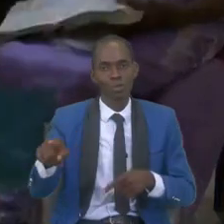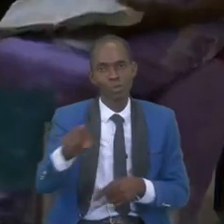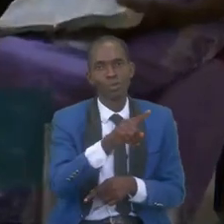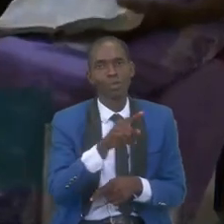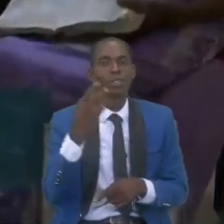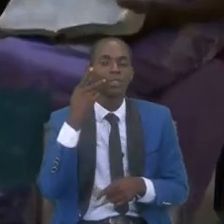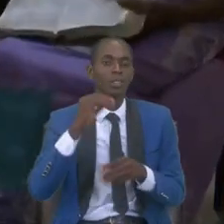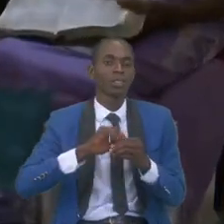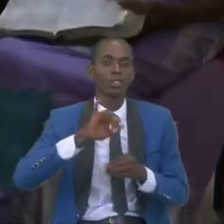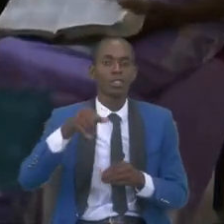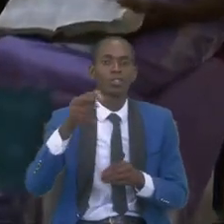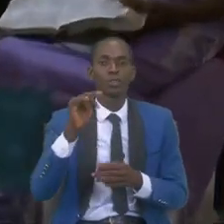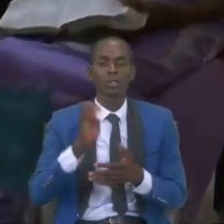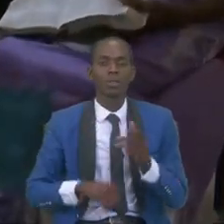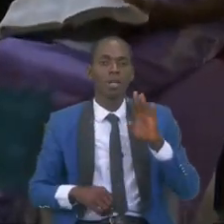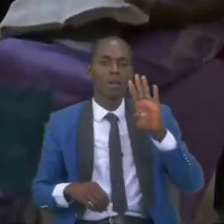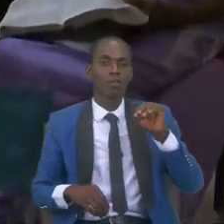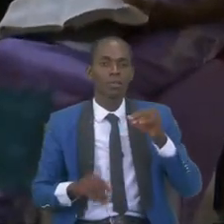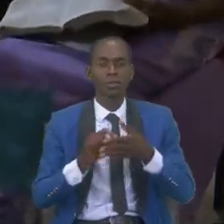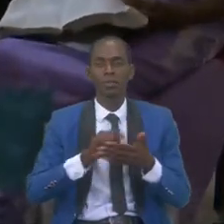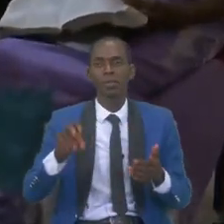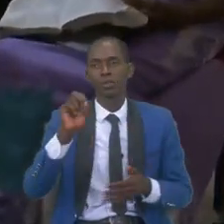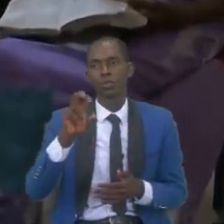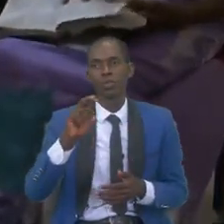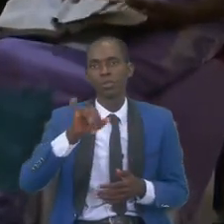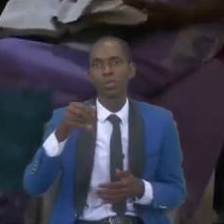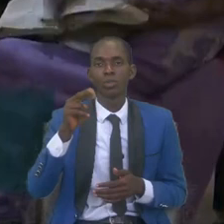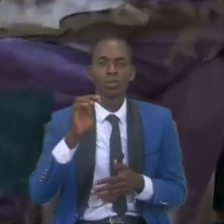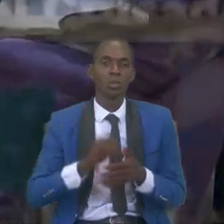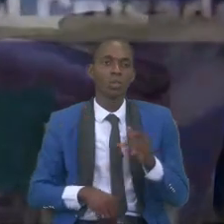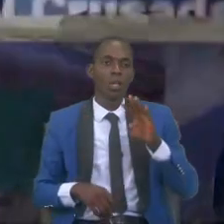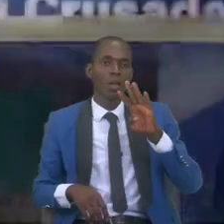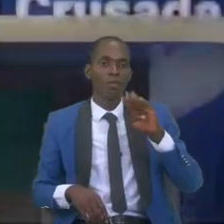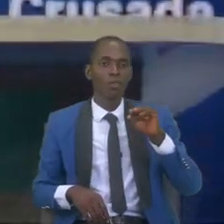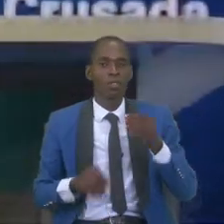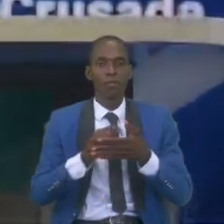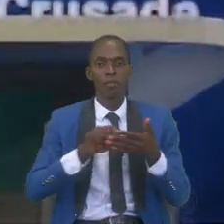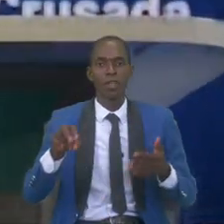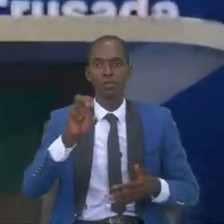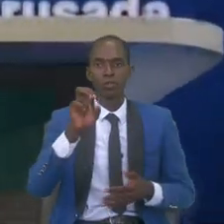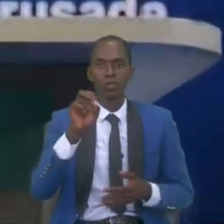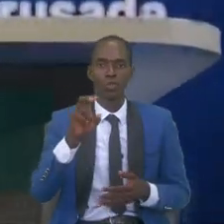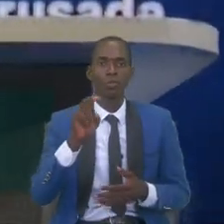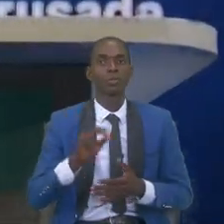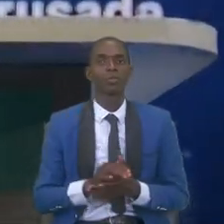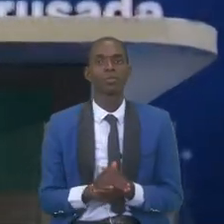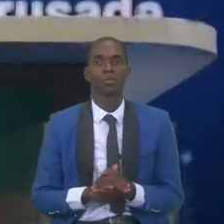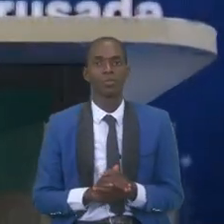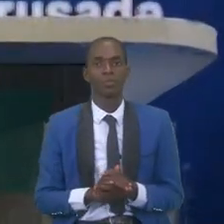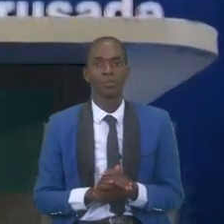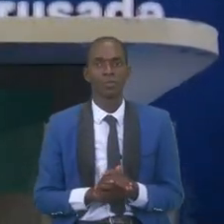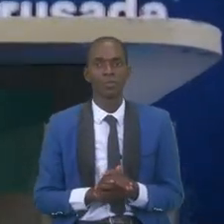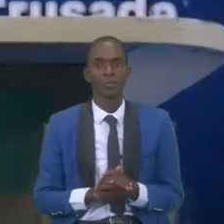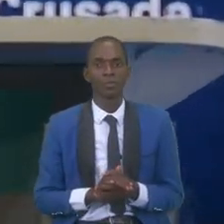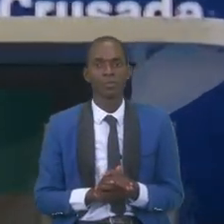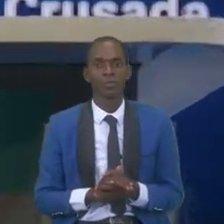14, and I'm reading from verse 12. It says in John chapter 14, reading from verse